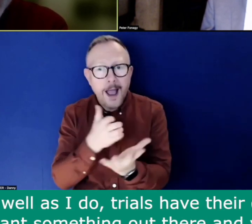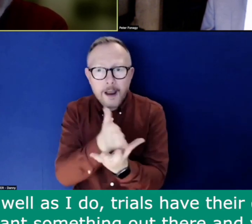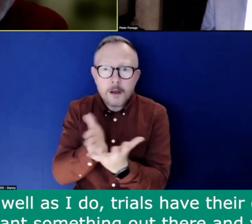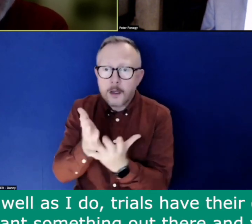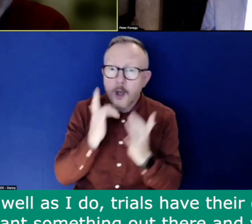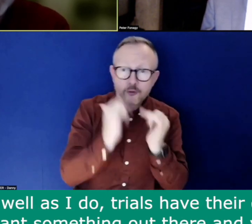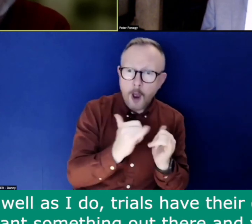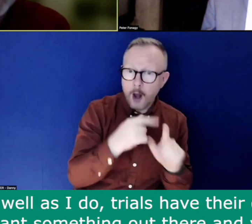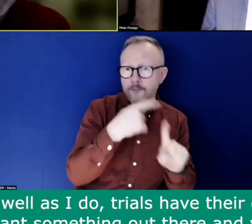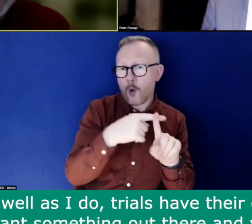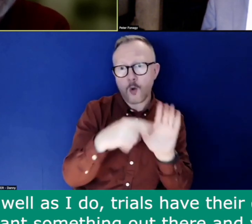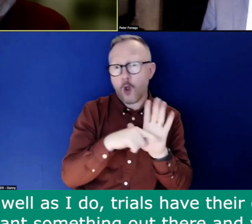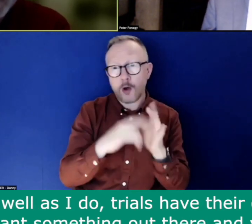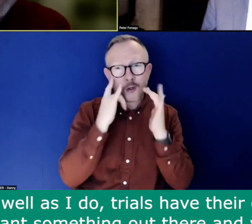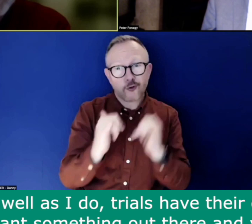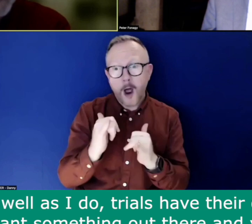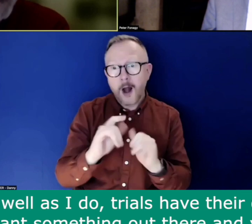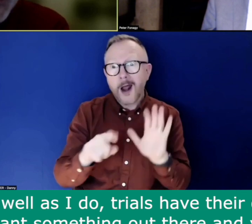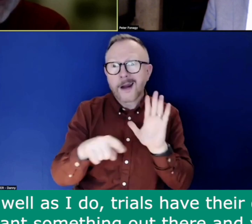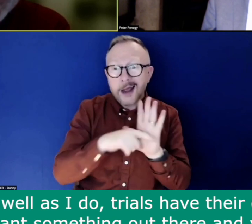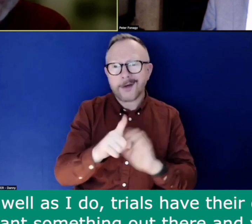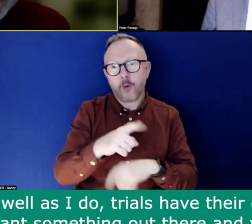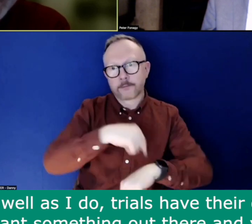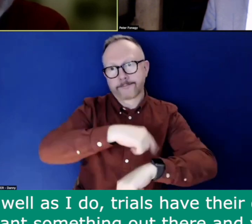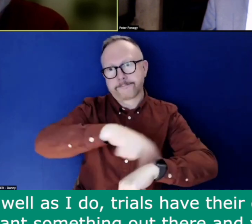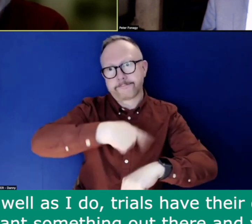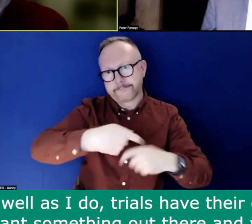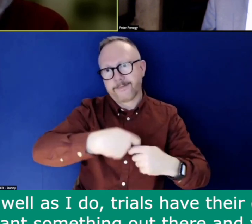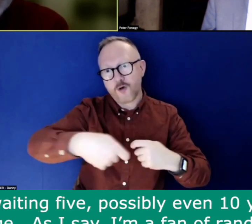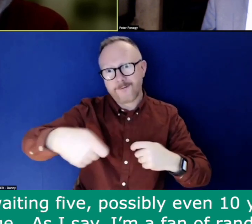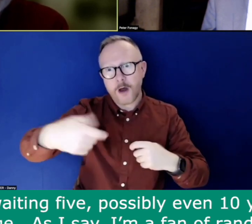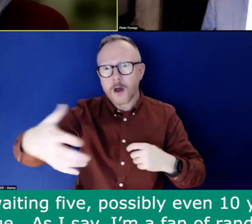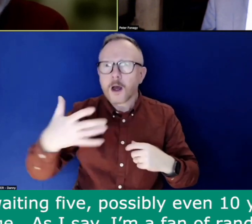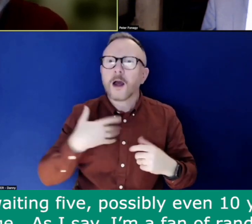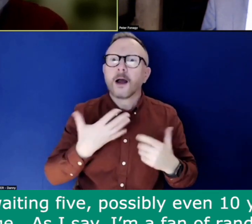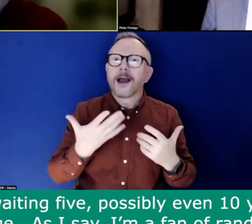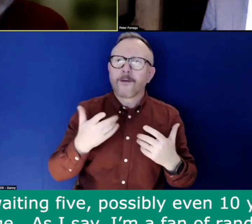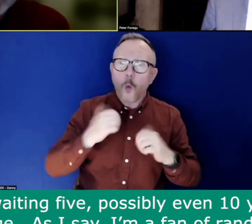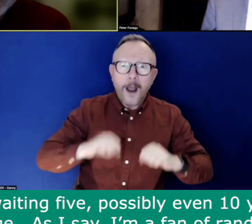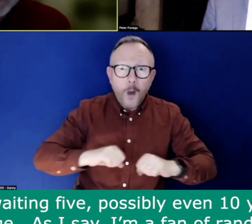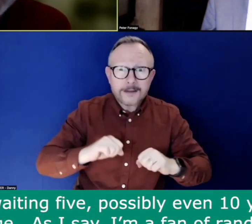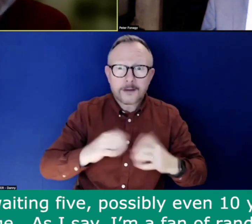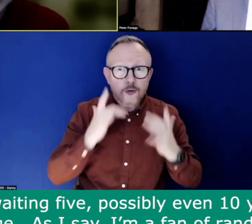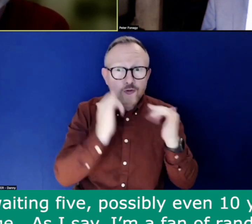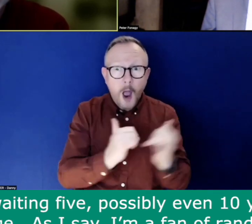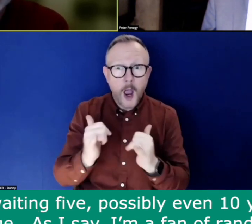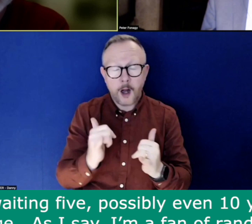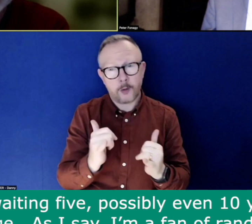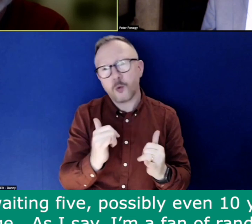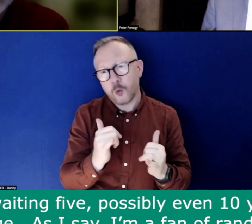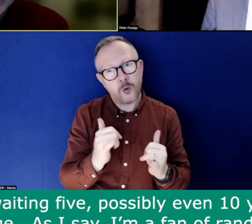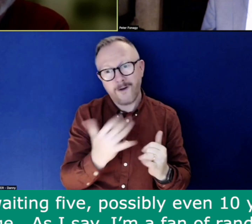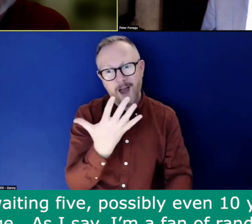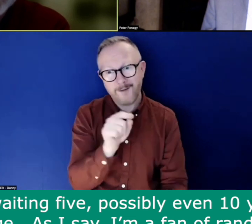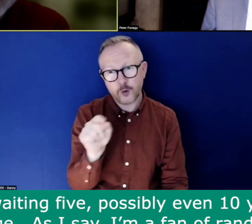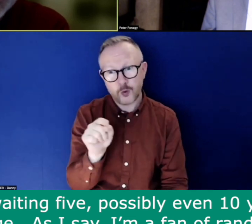their drawbacks. They take forever. And if you want something out there, you wait for a trial, you're going to be waiting 5, possibly even 10 years.